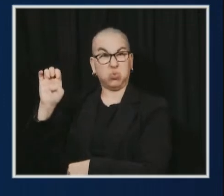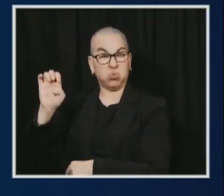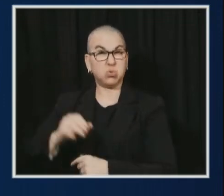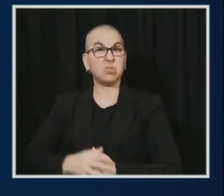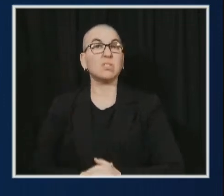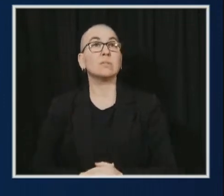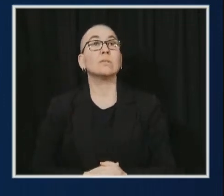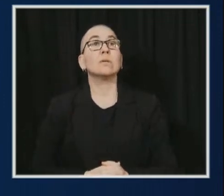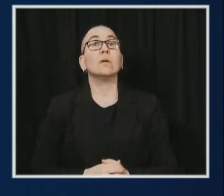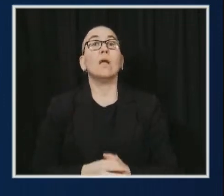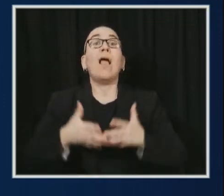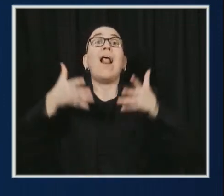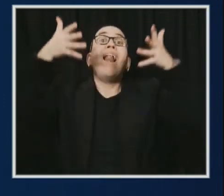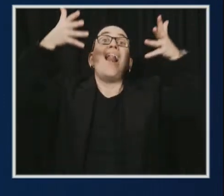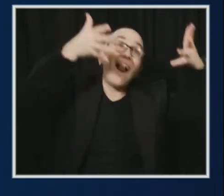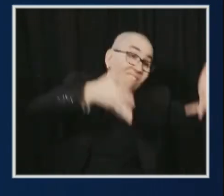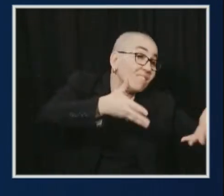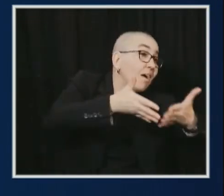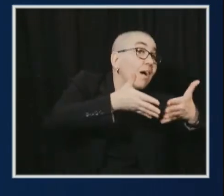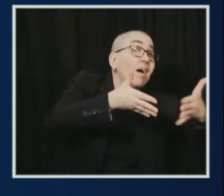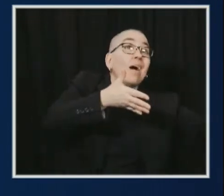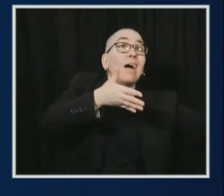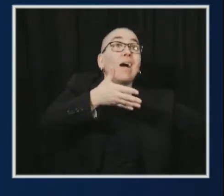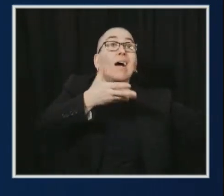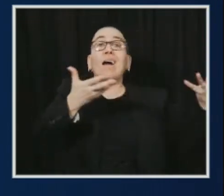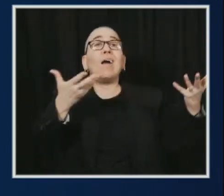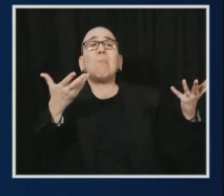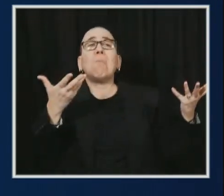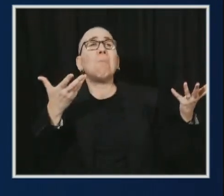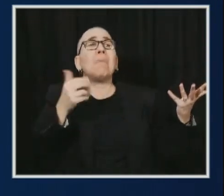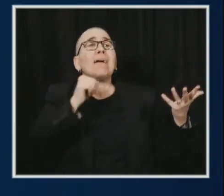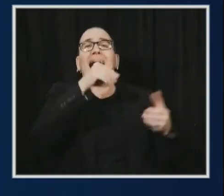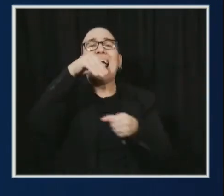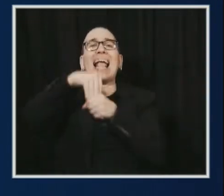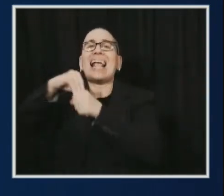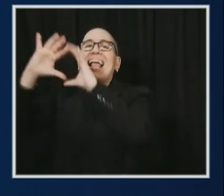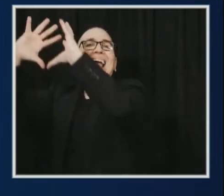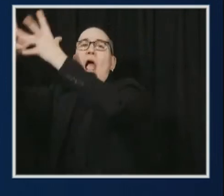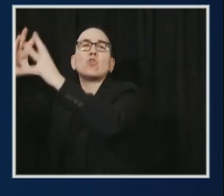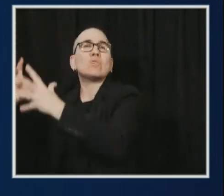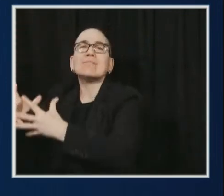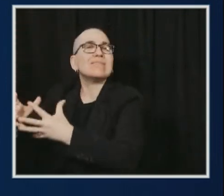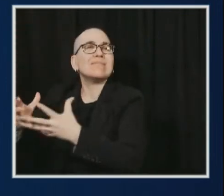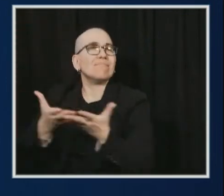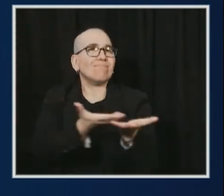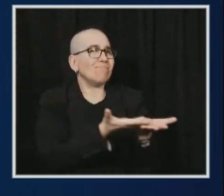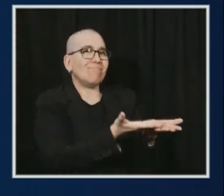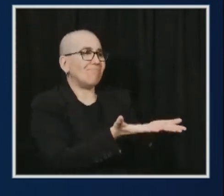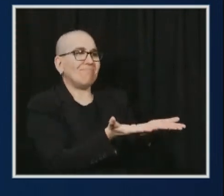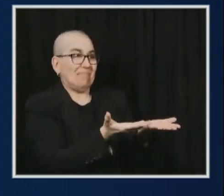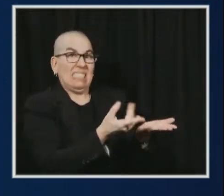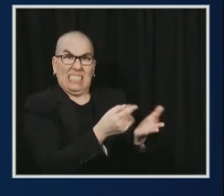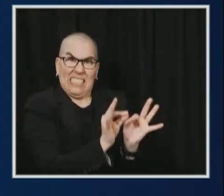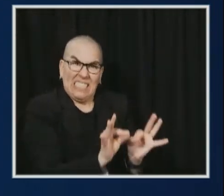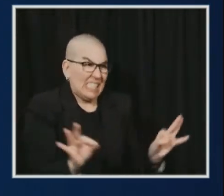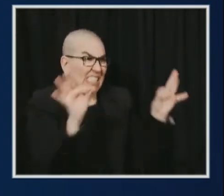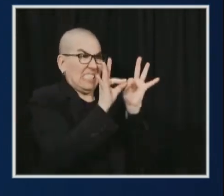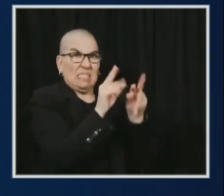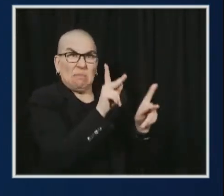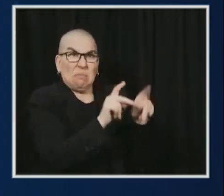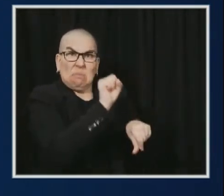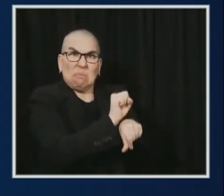essential workforce categories that are not particularly public-facing but are defined in that essential to kind of societal and economic